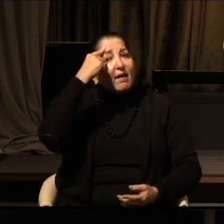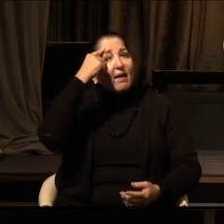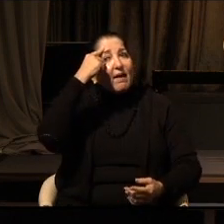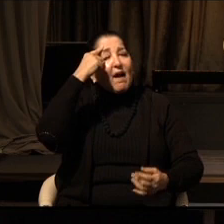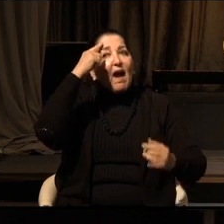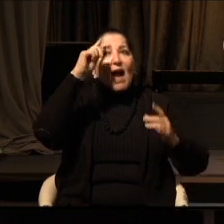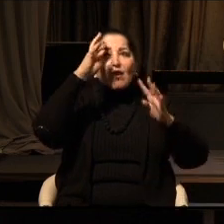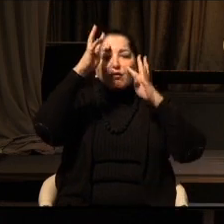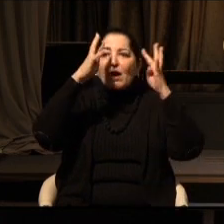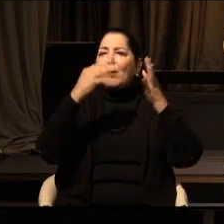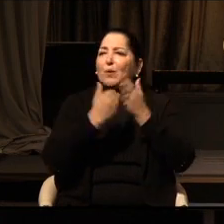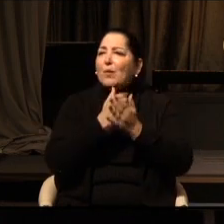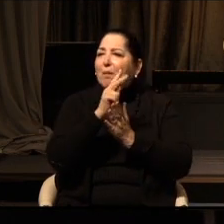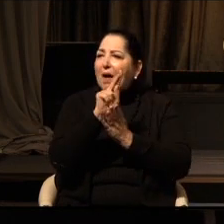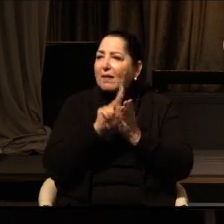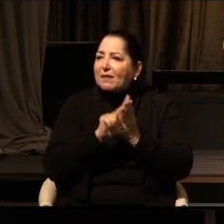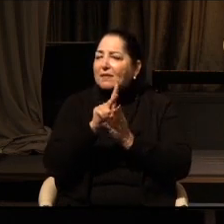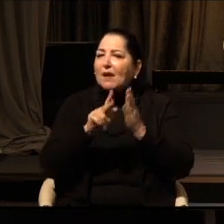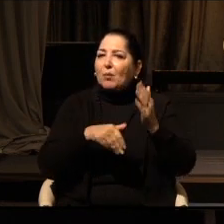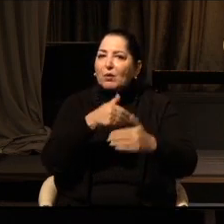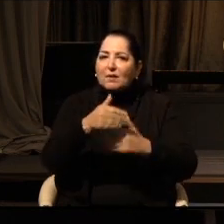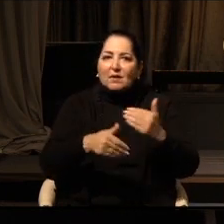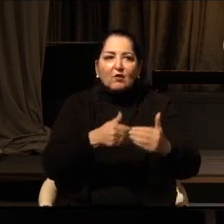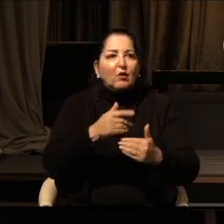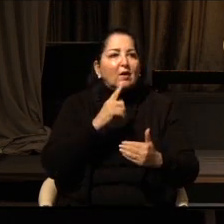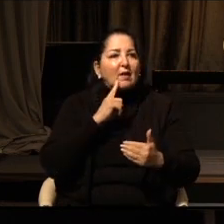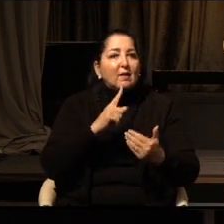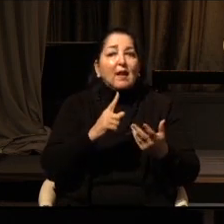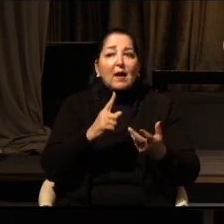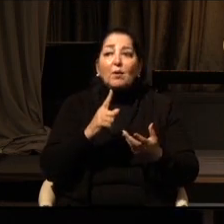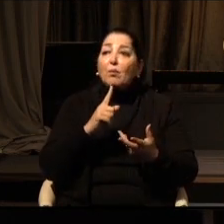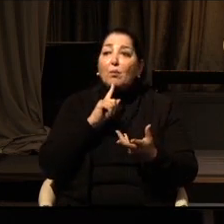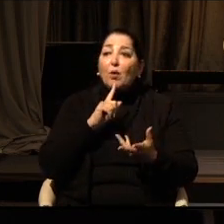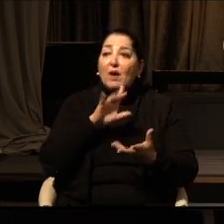and procedures that put humanity at the center.